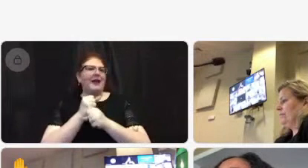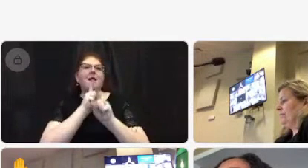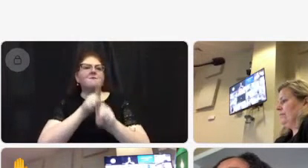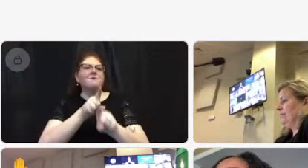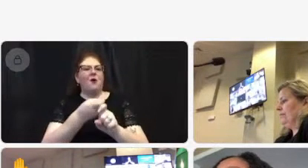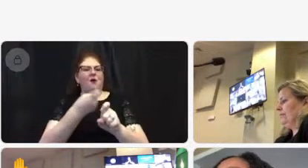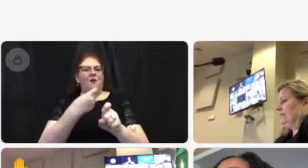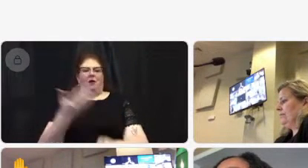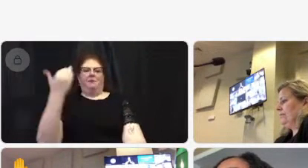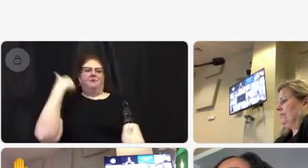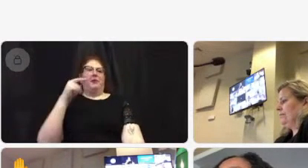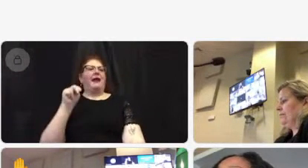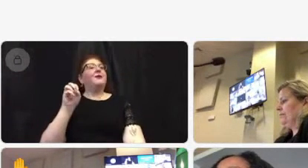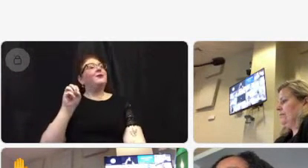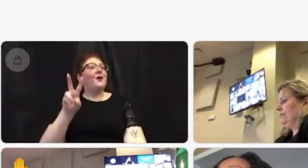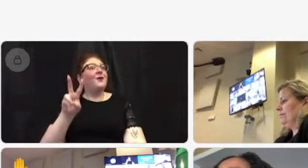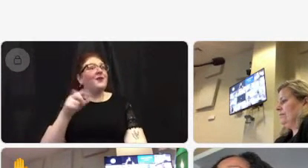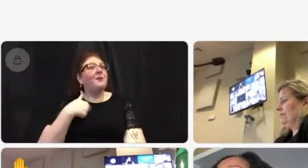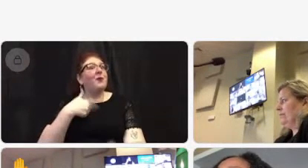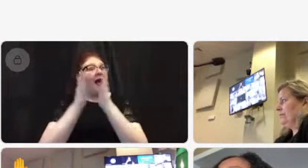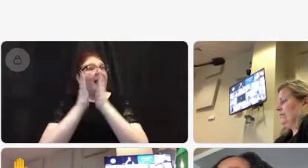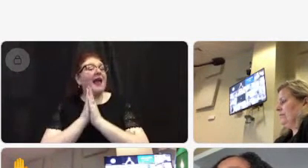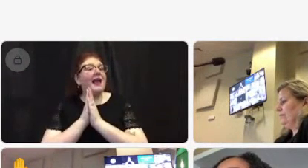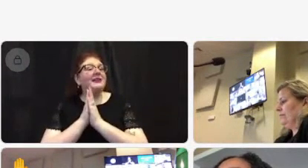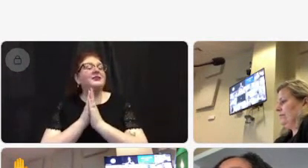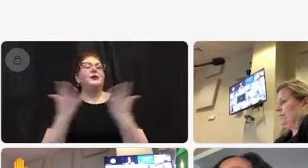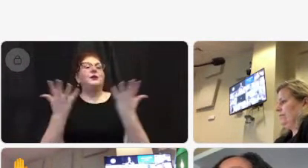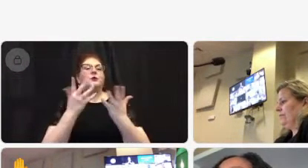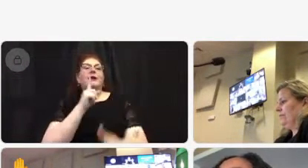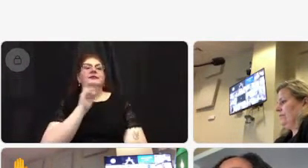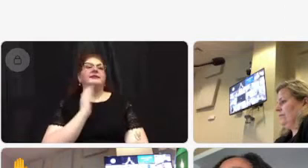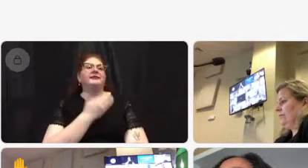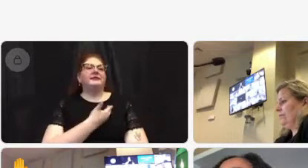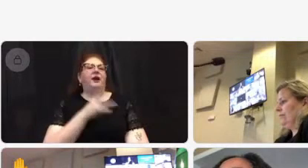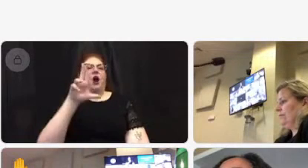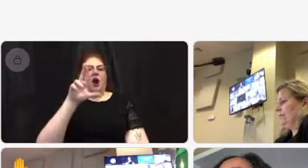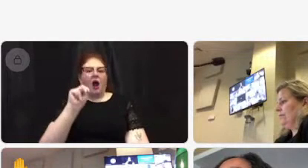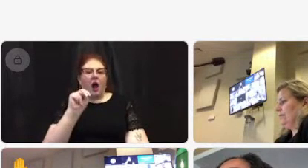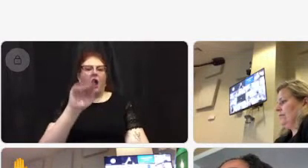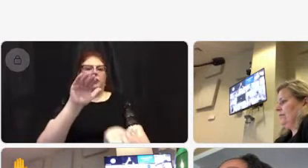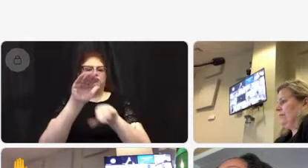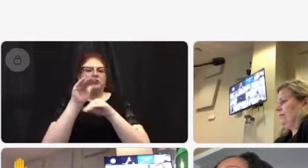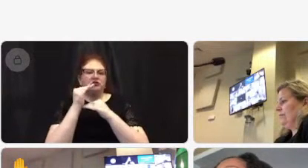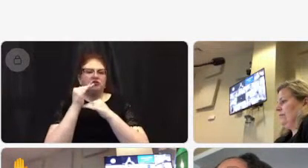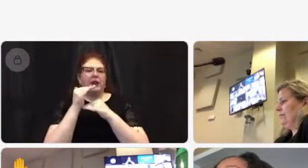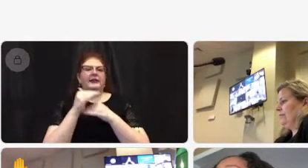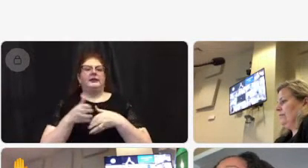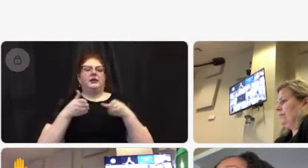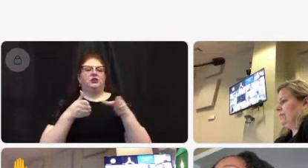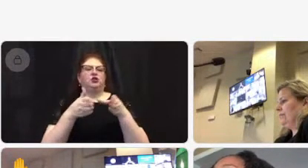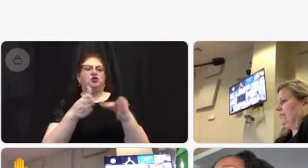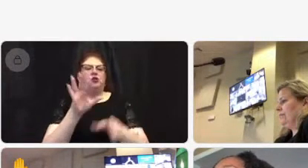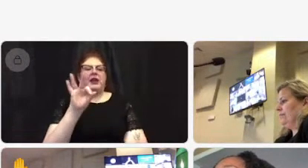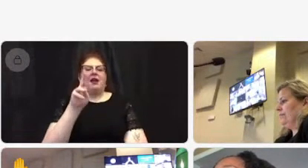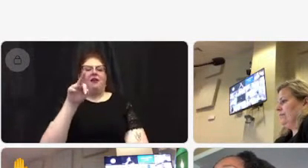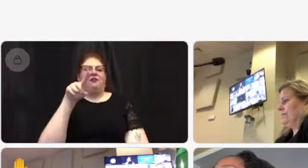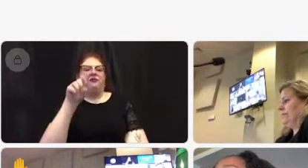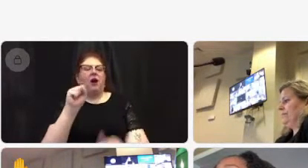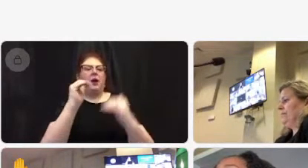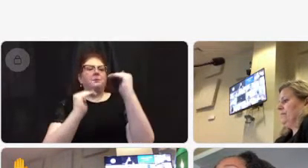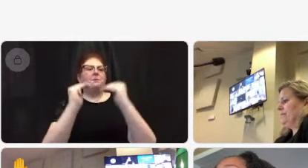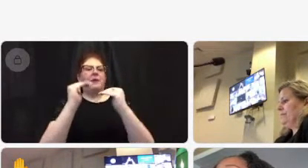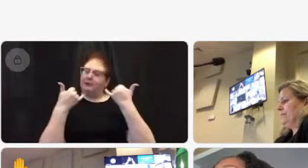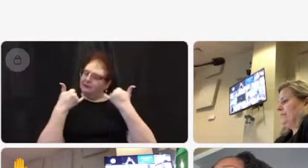what our unrestricted street fund reserve balances are. And I still don't have that